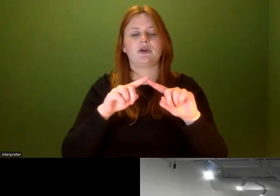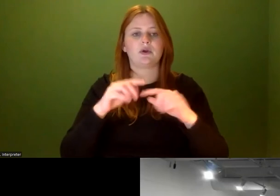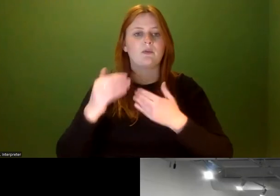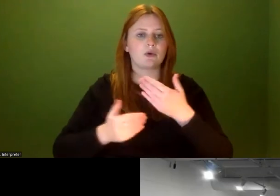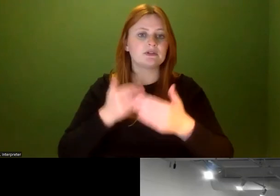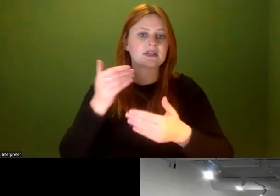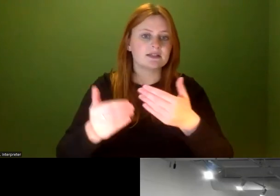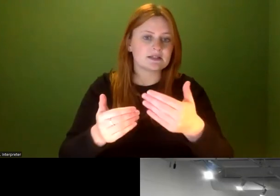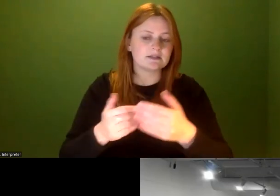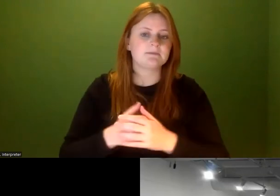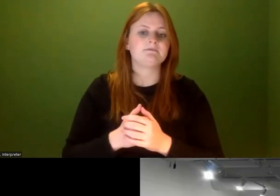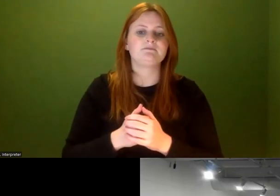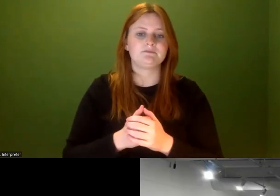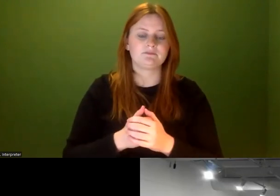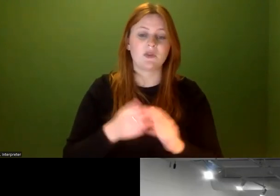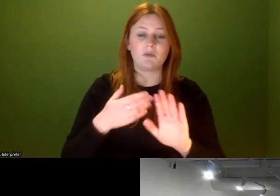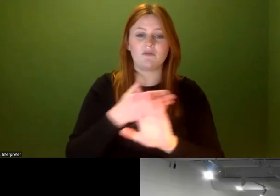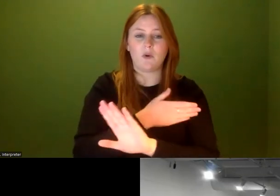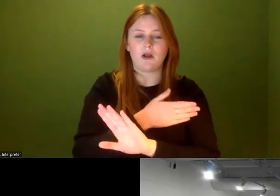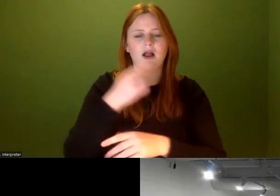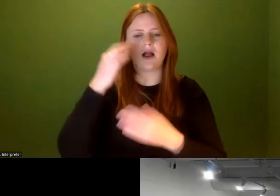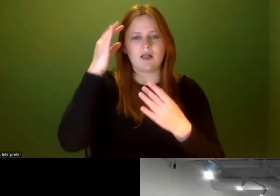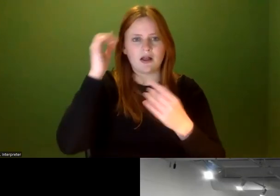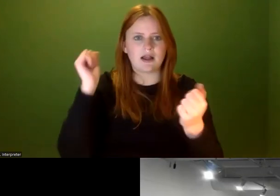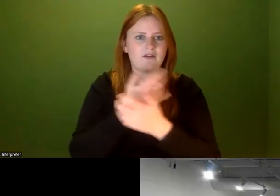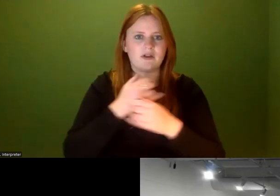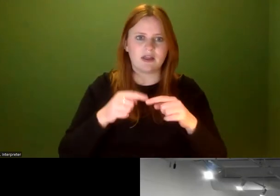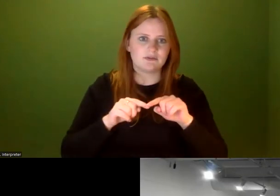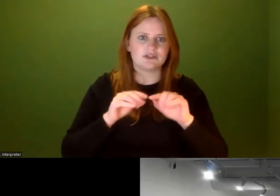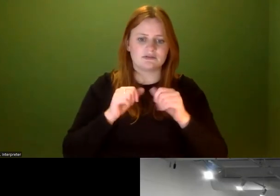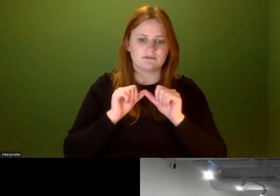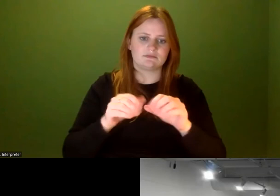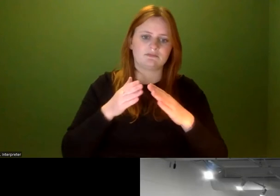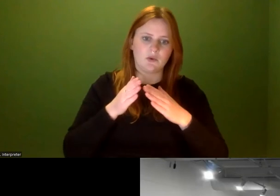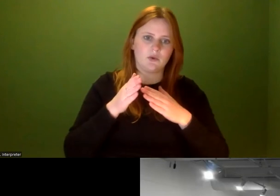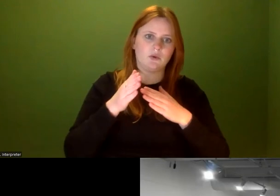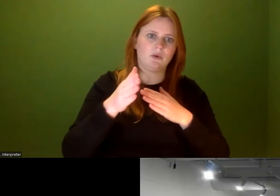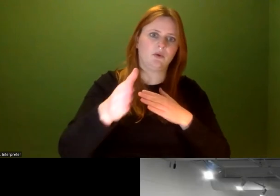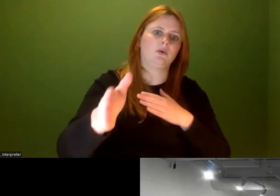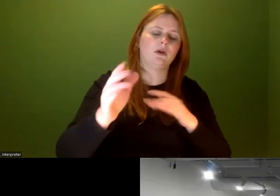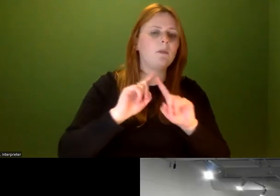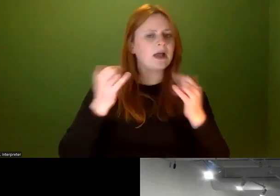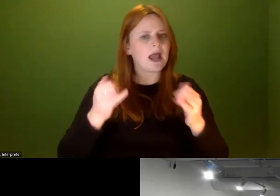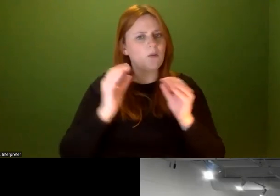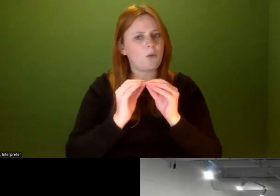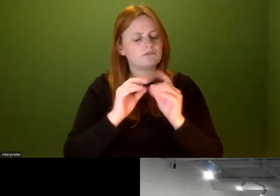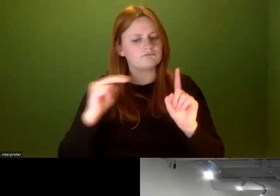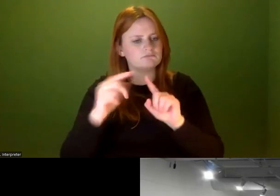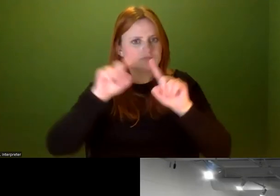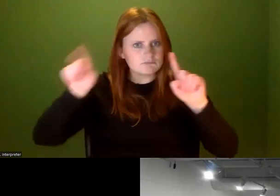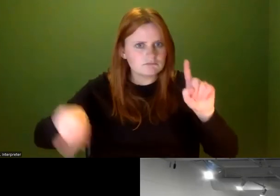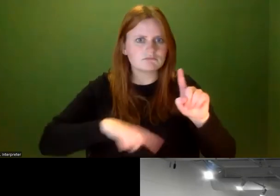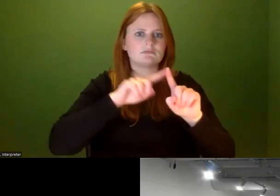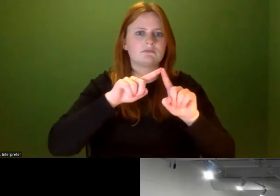process, more so when I used to think everything was going in one direction, one line. So, you know, things kind